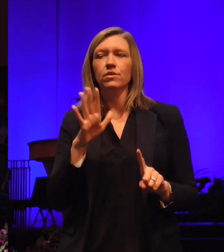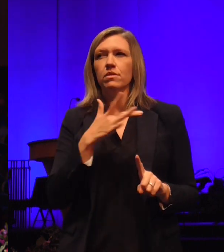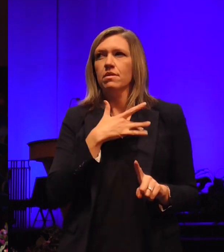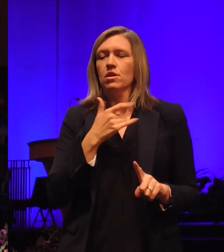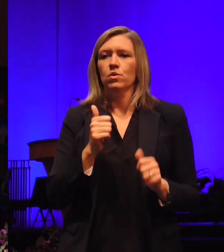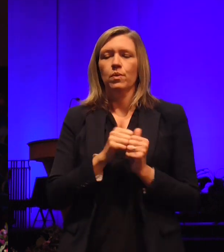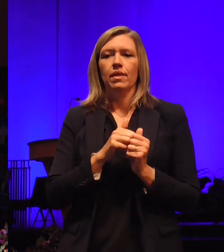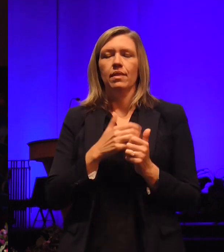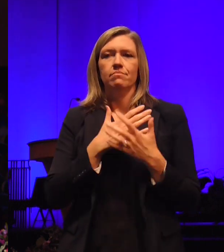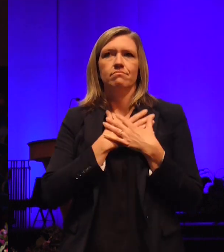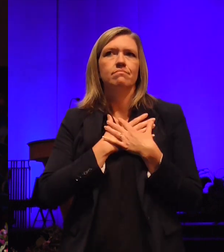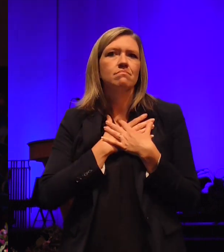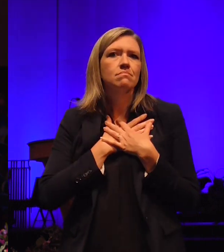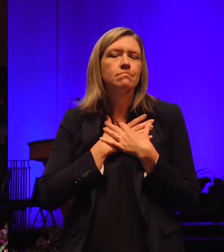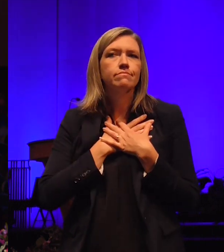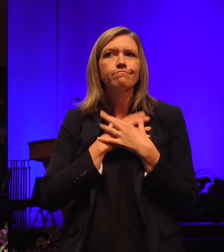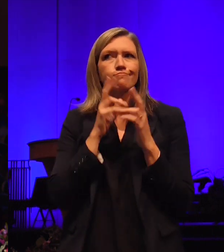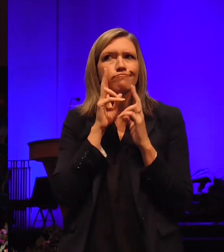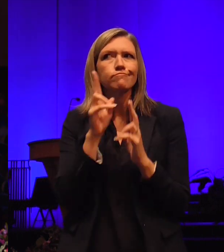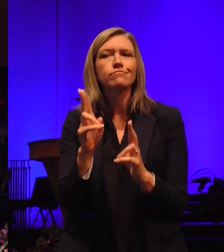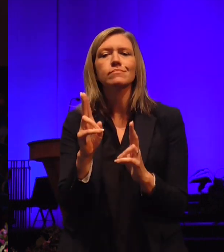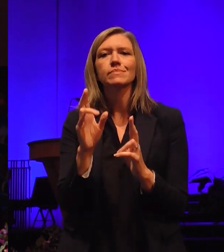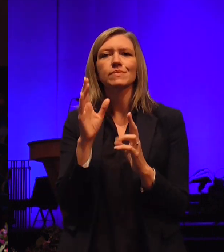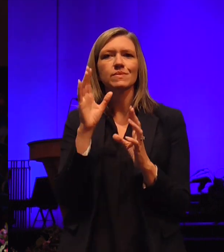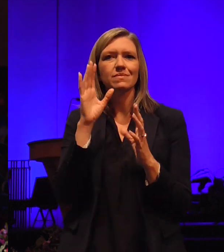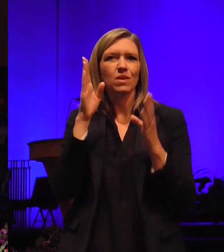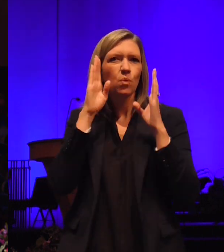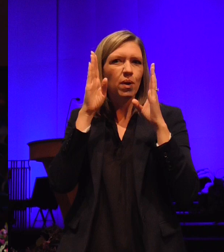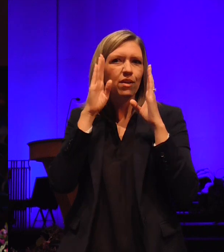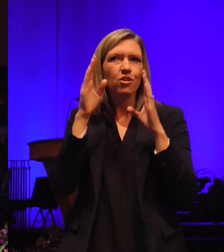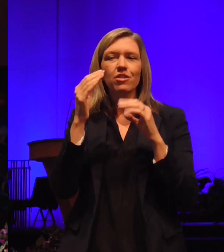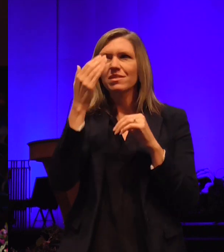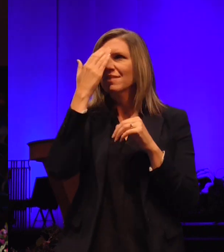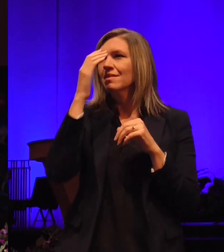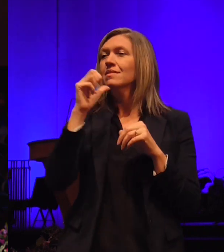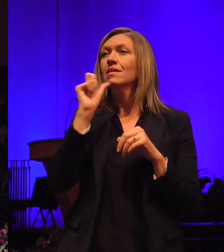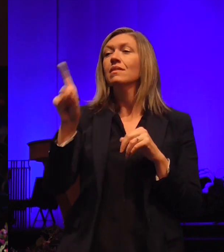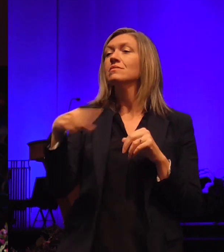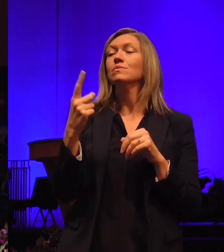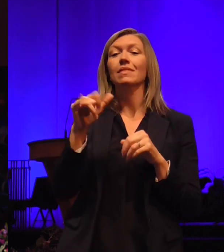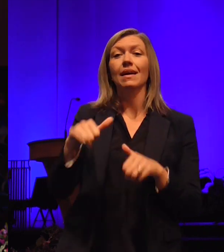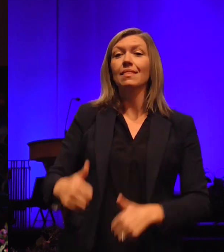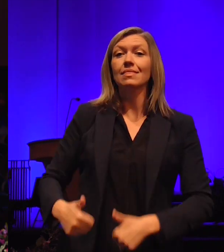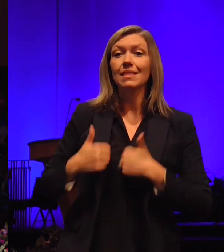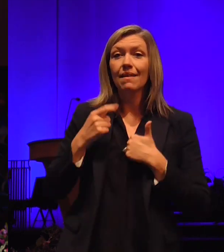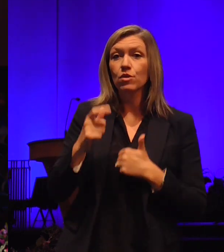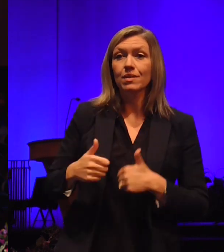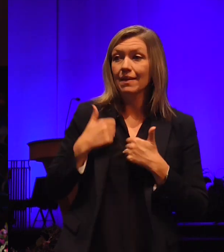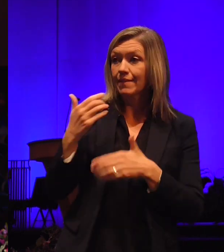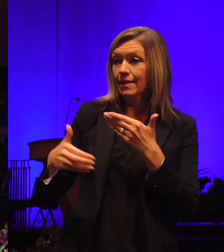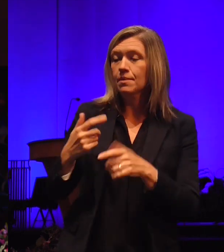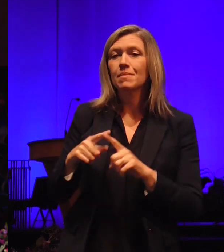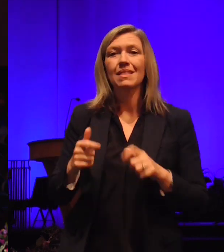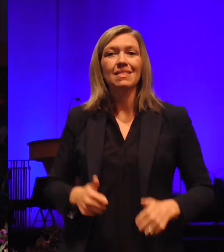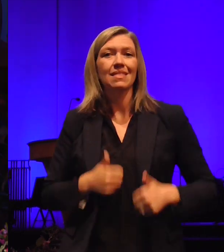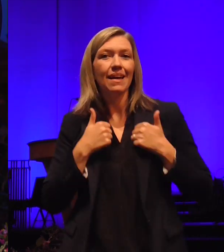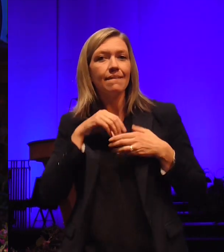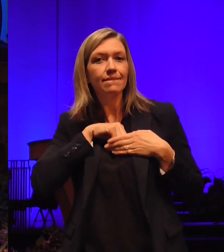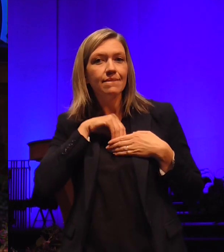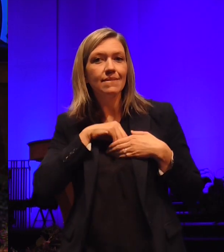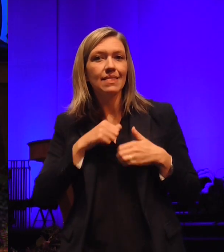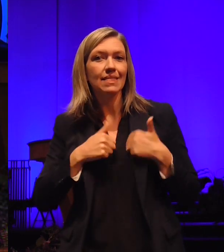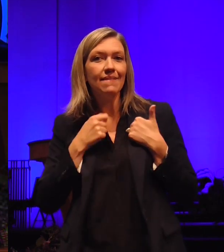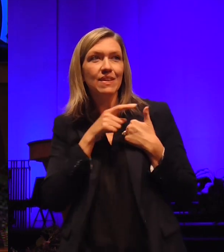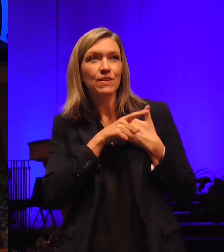reverence and an awareness, not just of that life that you're living, but of that life that's living you. Anybody got